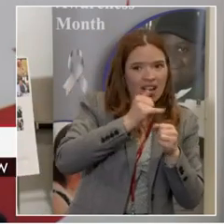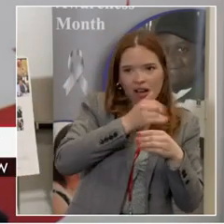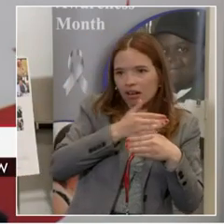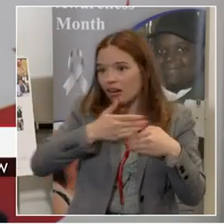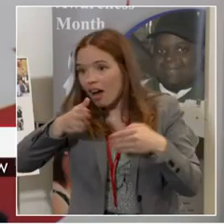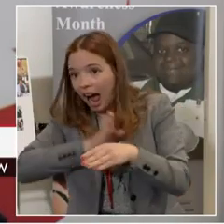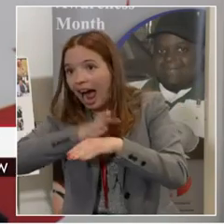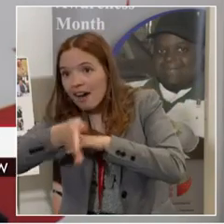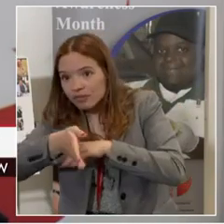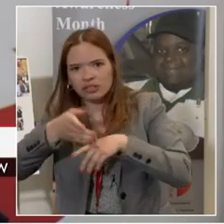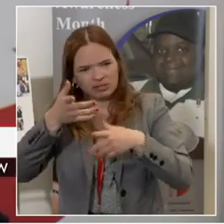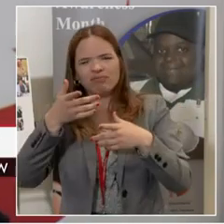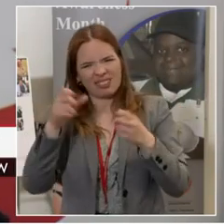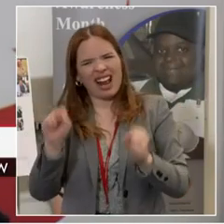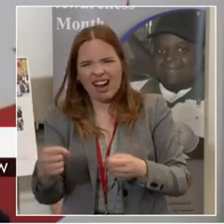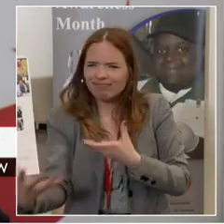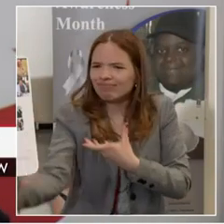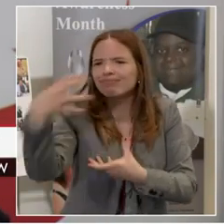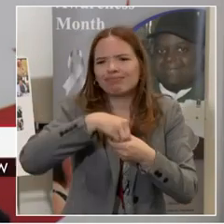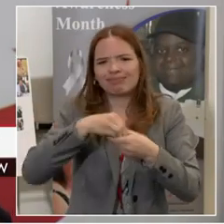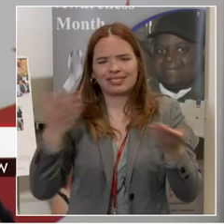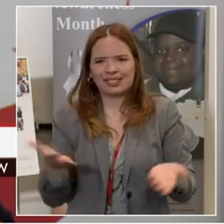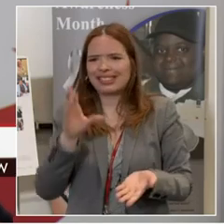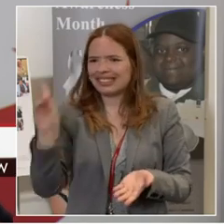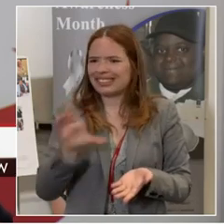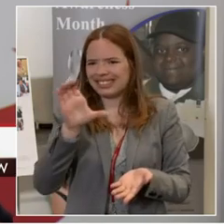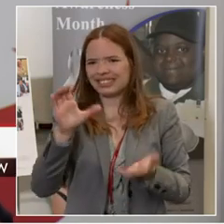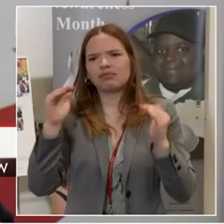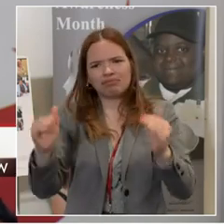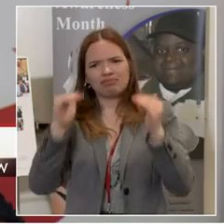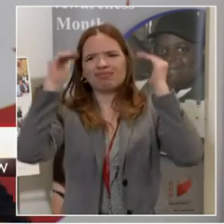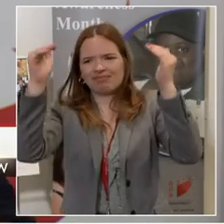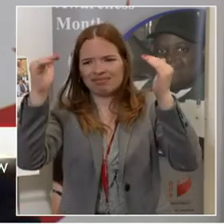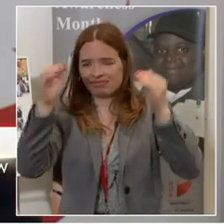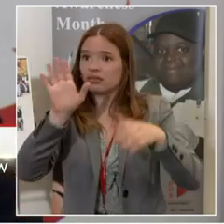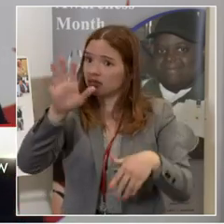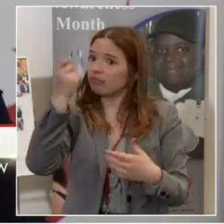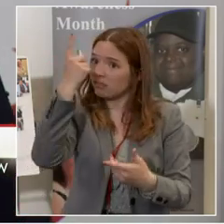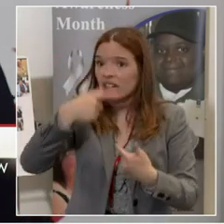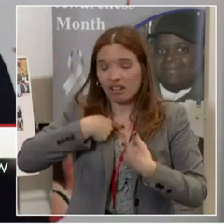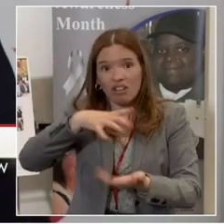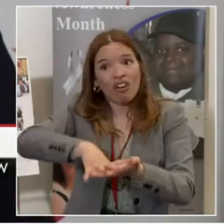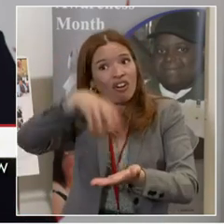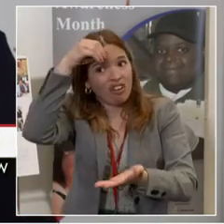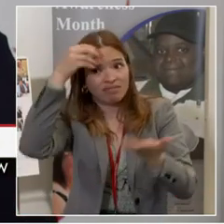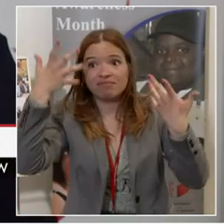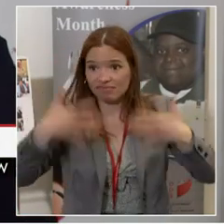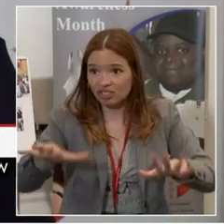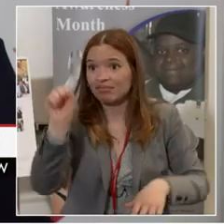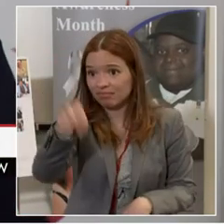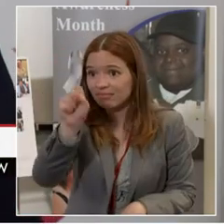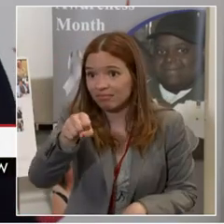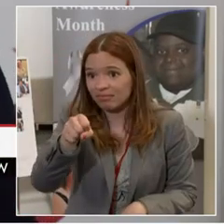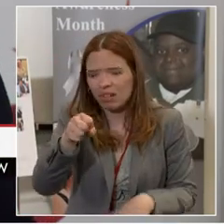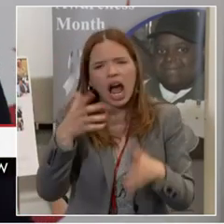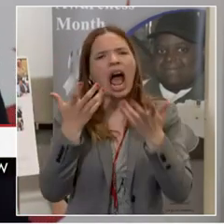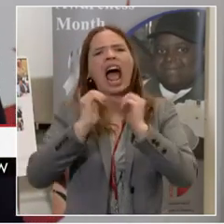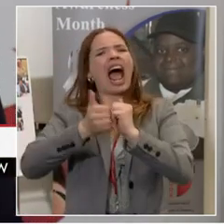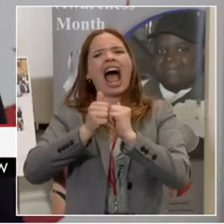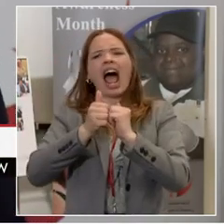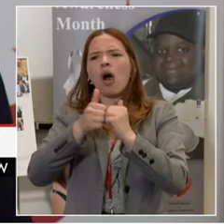COVID? And we learned some things, didn't we? We learned how to stay better connected. We learned how to